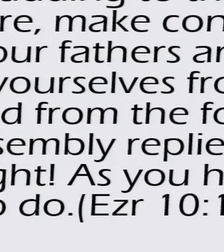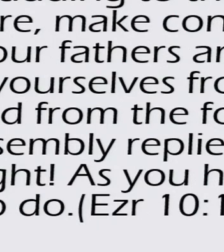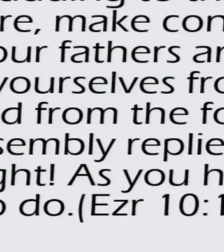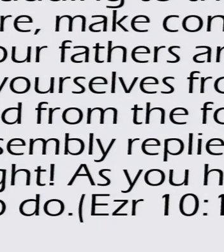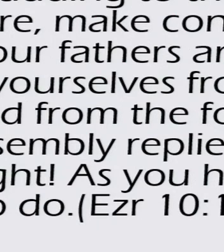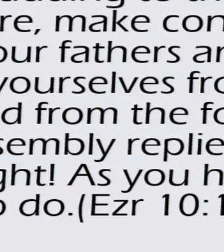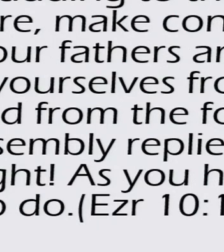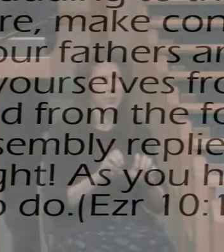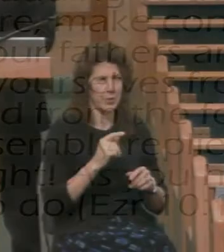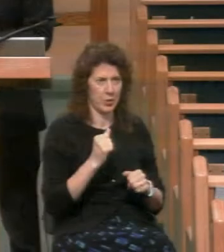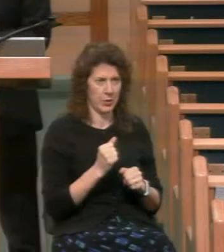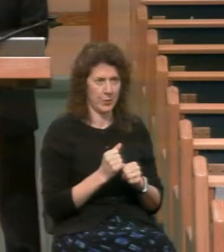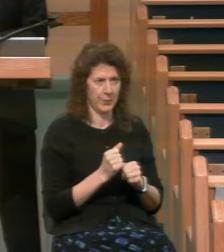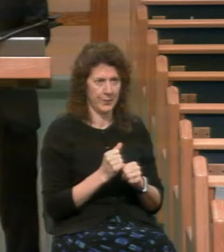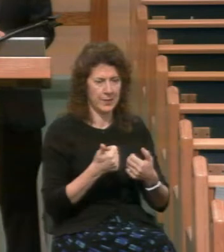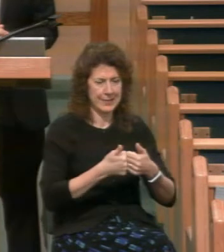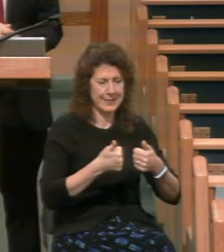do."